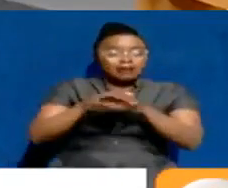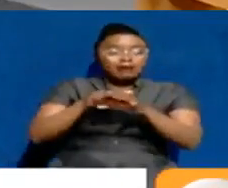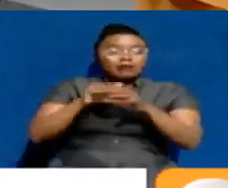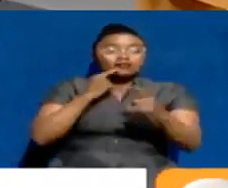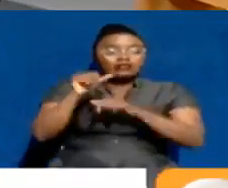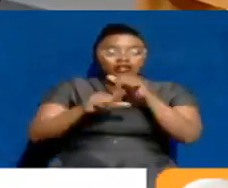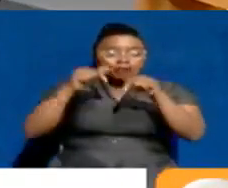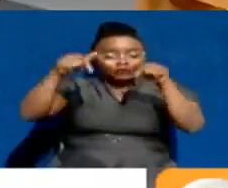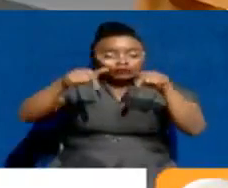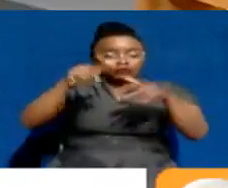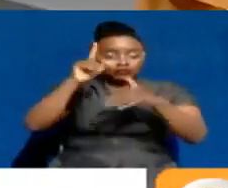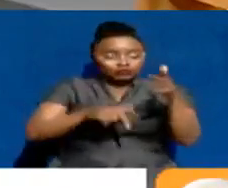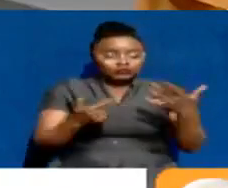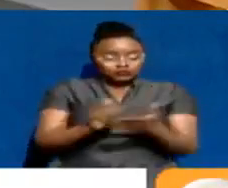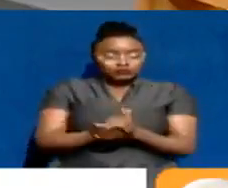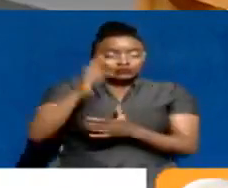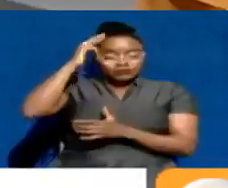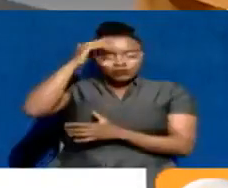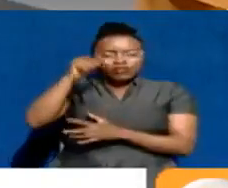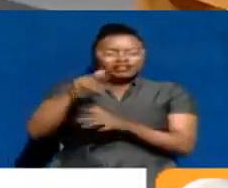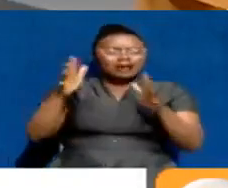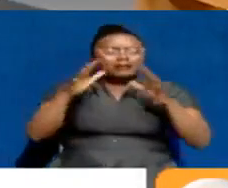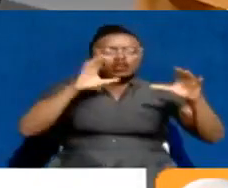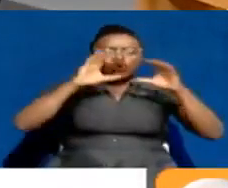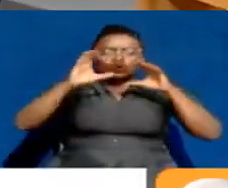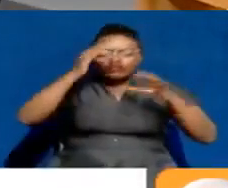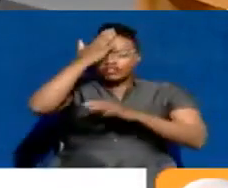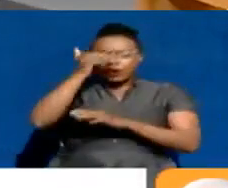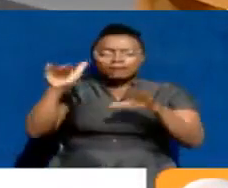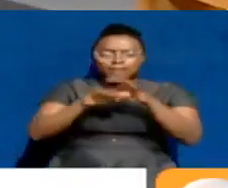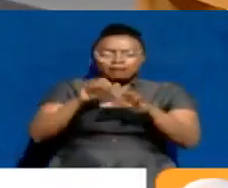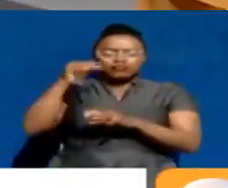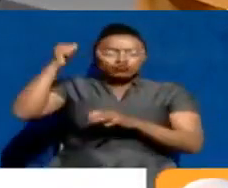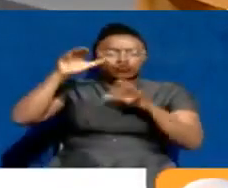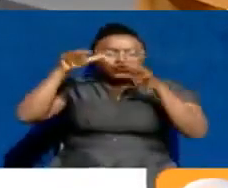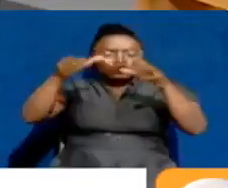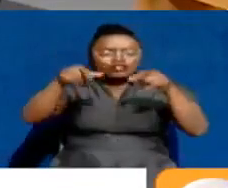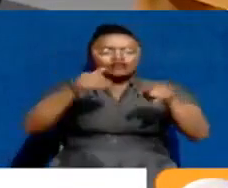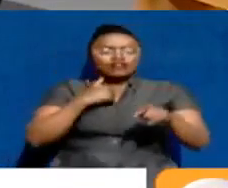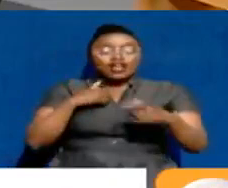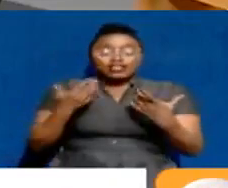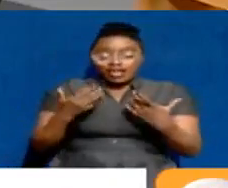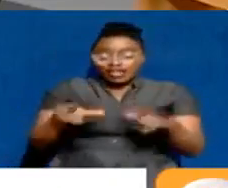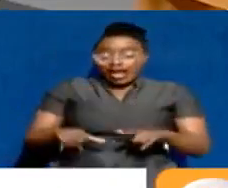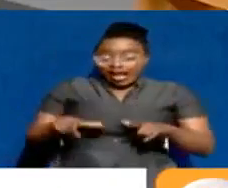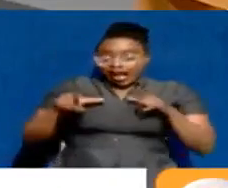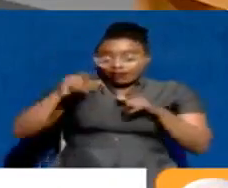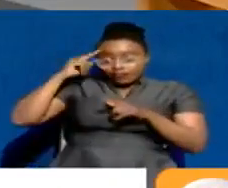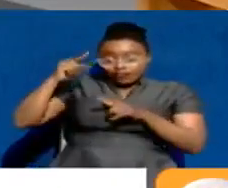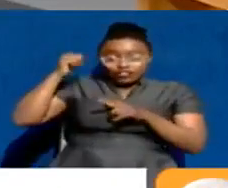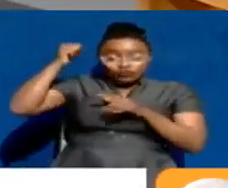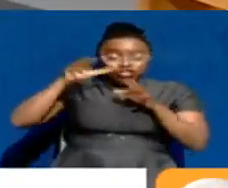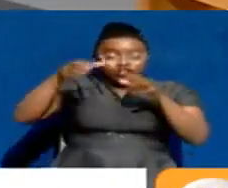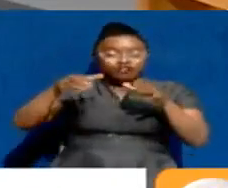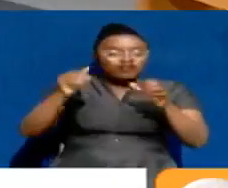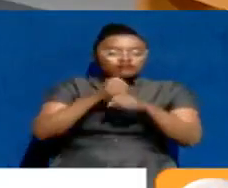we're talking about today. So the reason this is such a big conversation is that members of a party are actually the lifeline of a party.